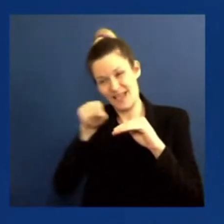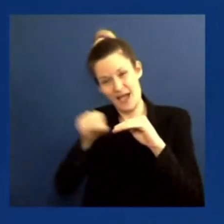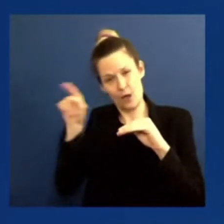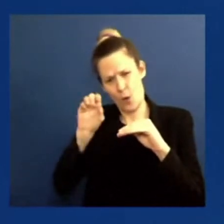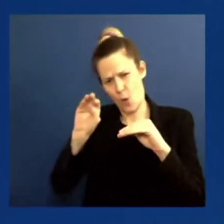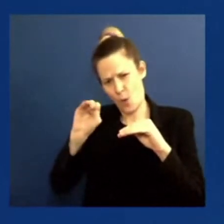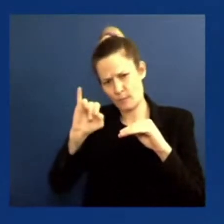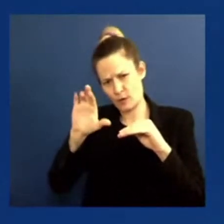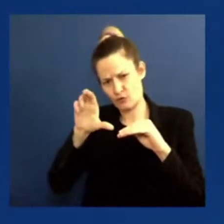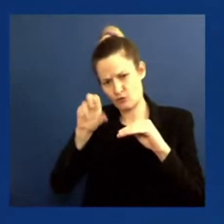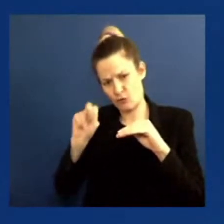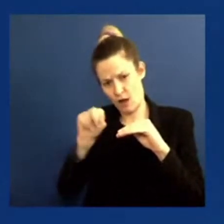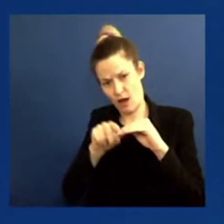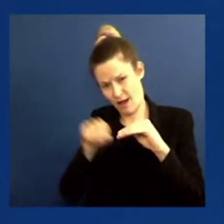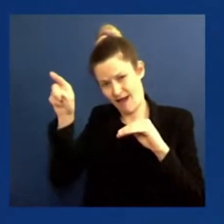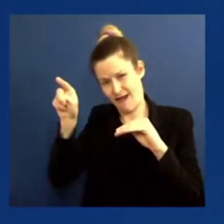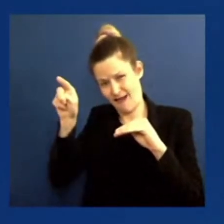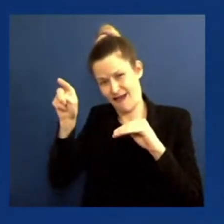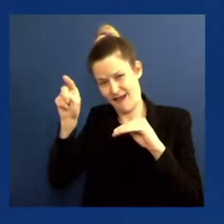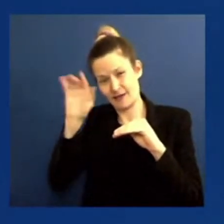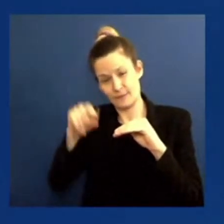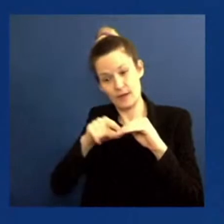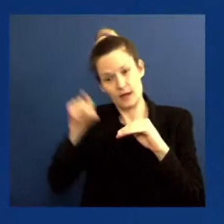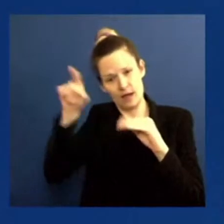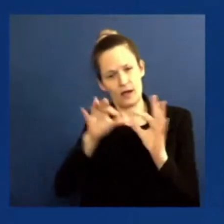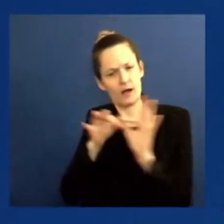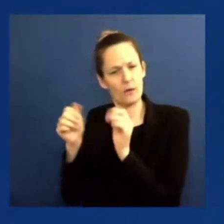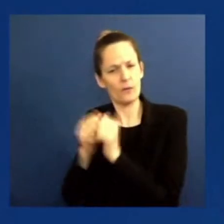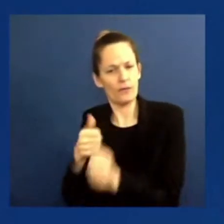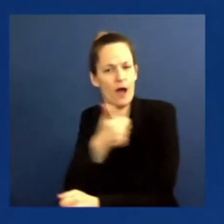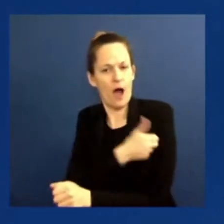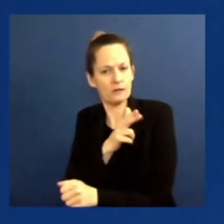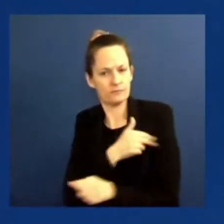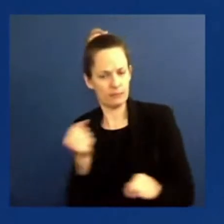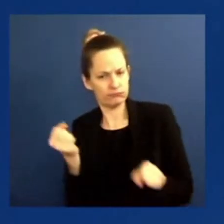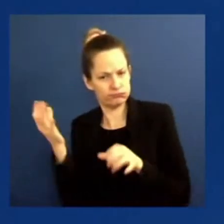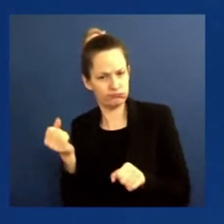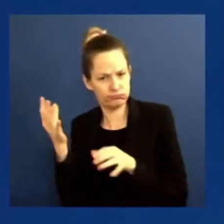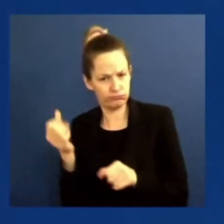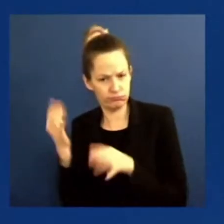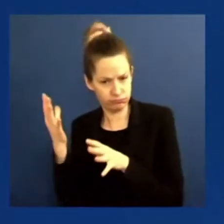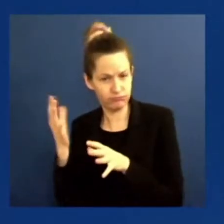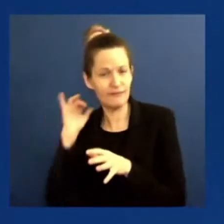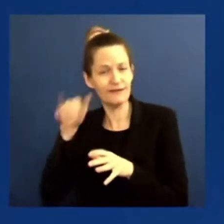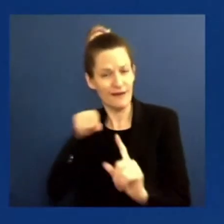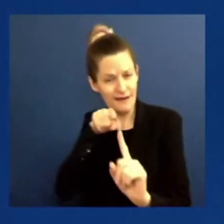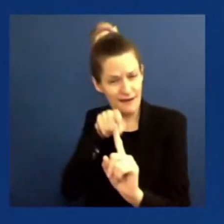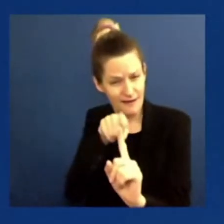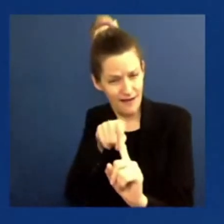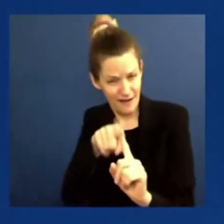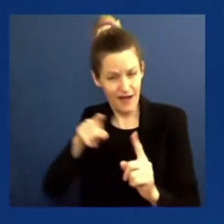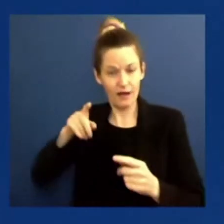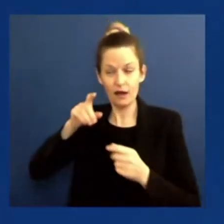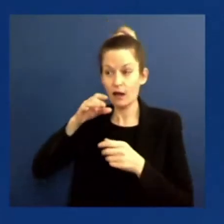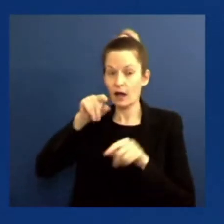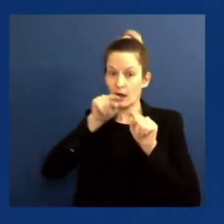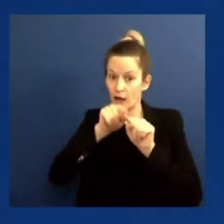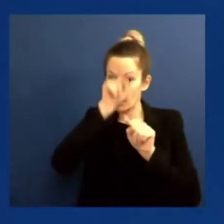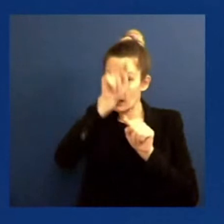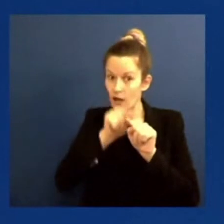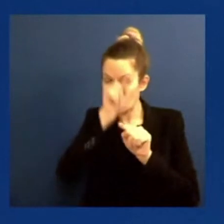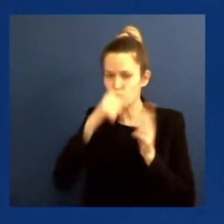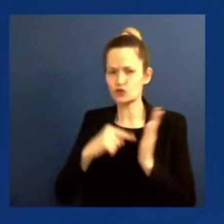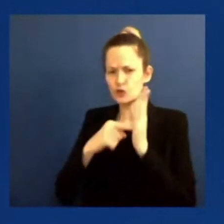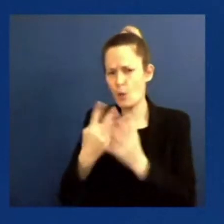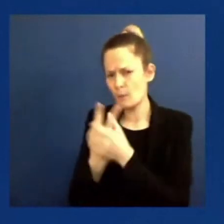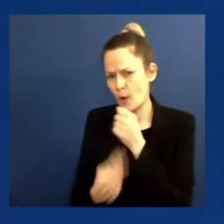prior slide, for both the Delta and Omicron variant, there was a decline in vaccine effectiveness against